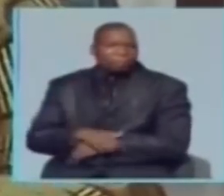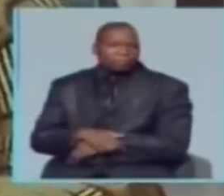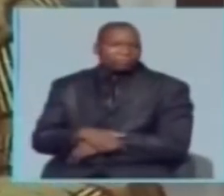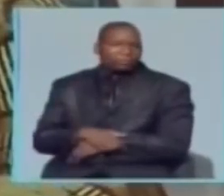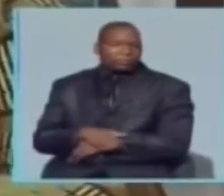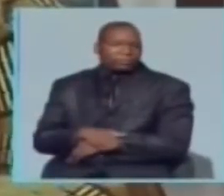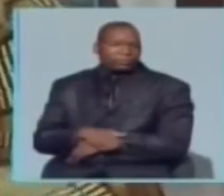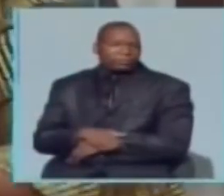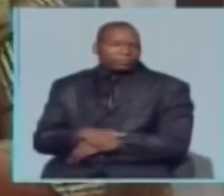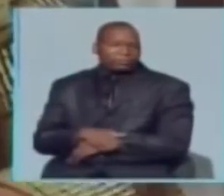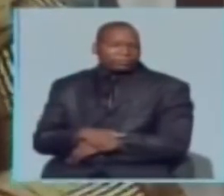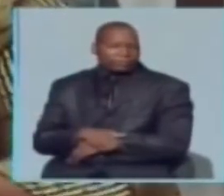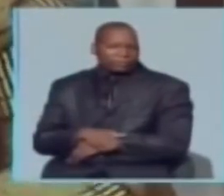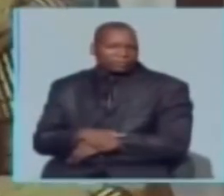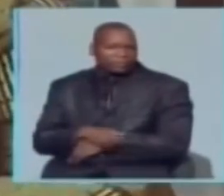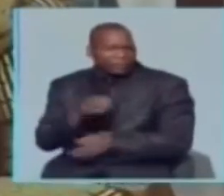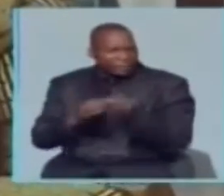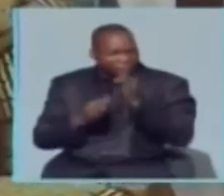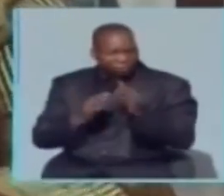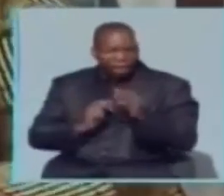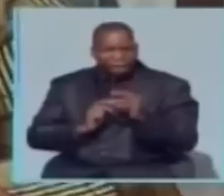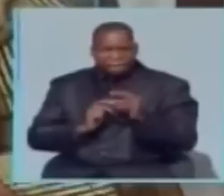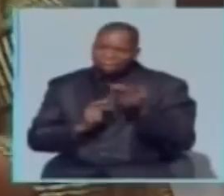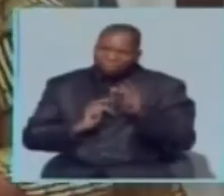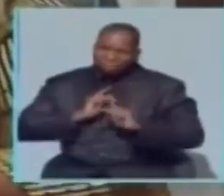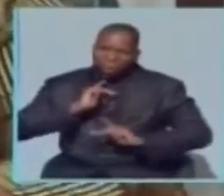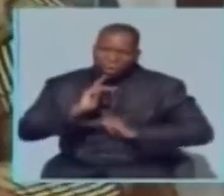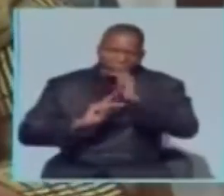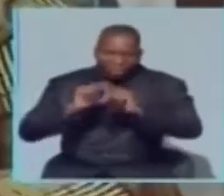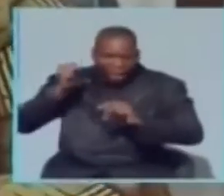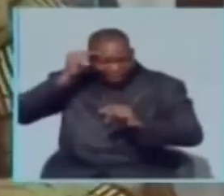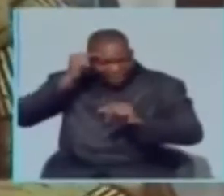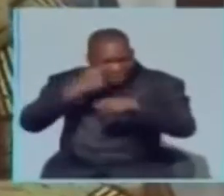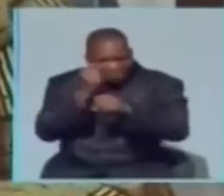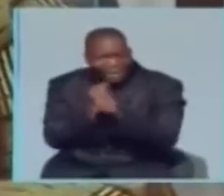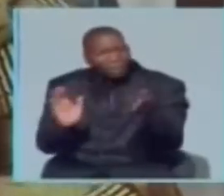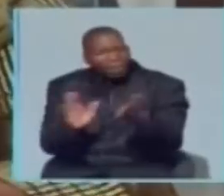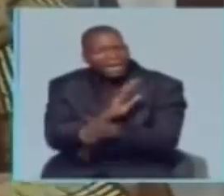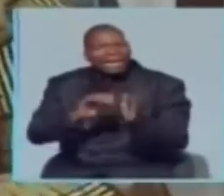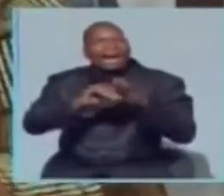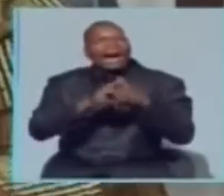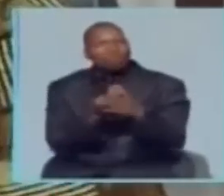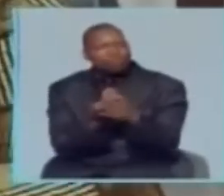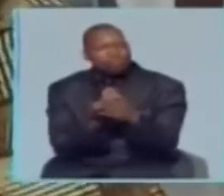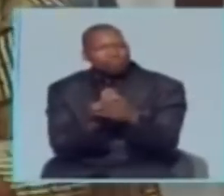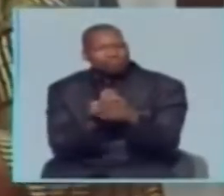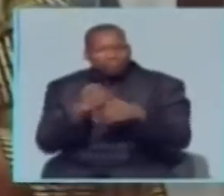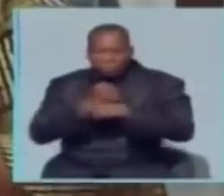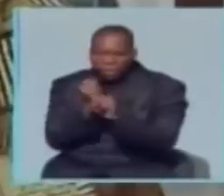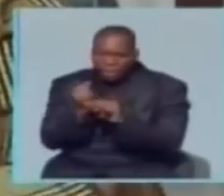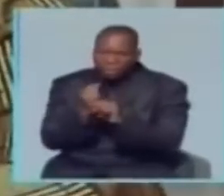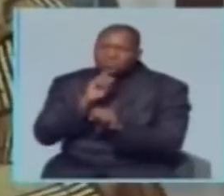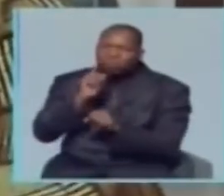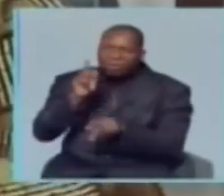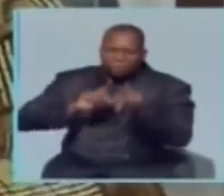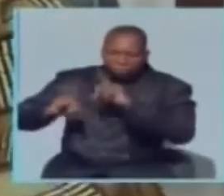view has been, if it is government processes, how can we expedite these government processes to ensure that those that say they